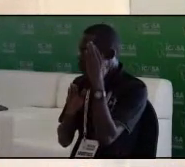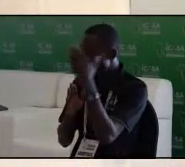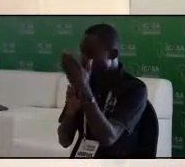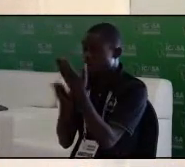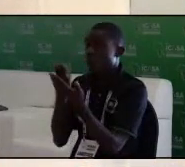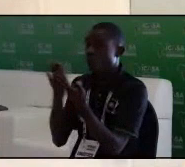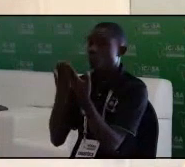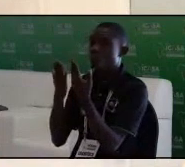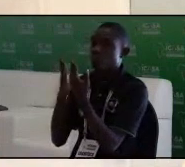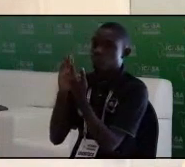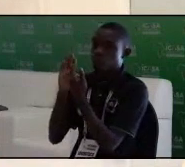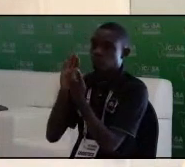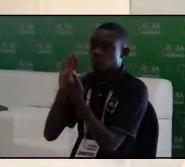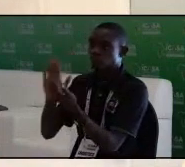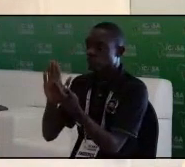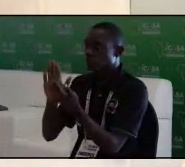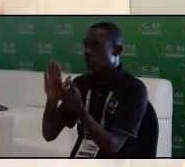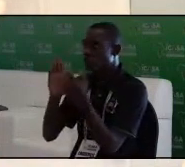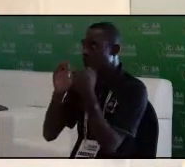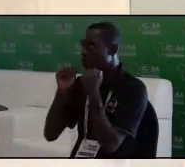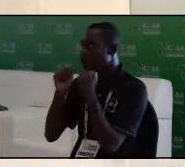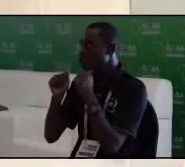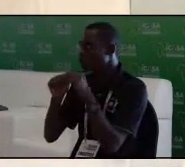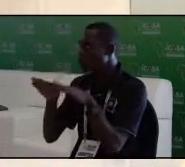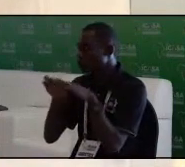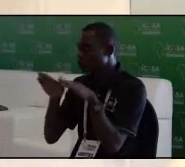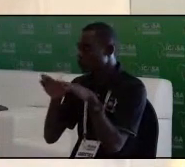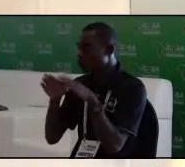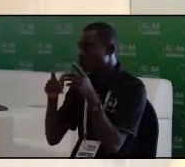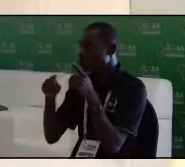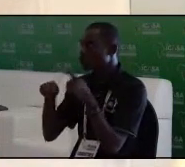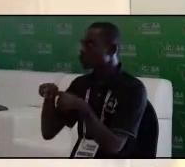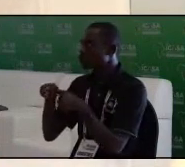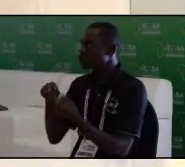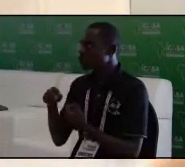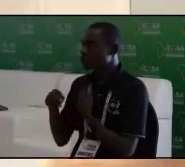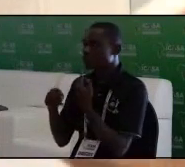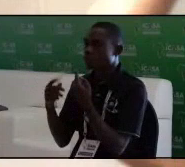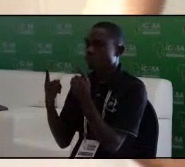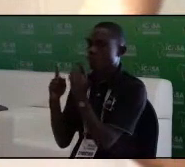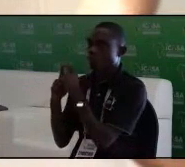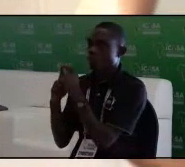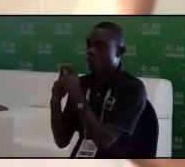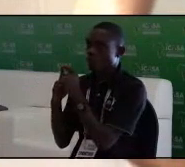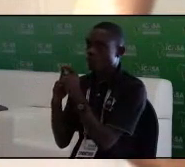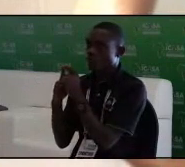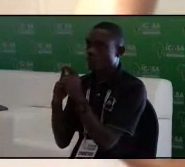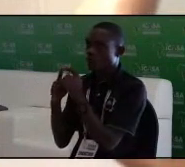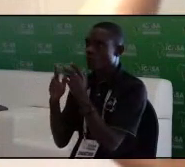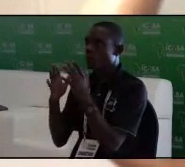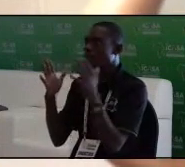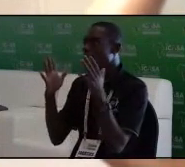other sessions, we've seen the role and the power and the place of HIV self-testing become much more